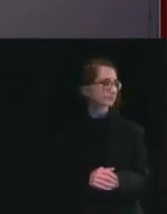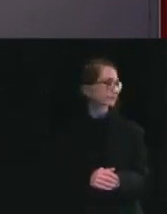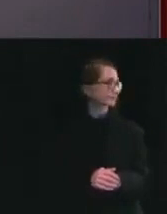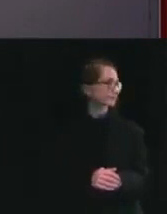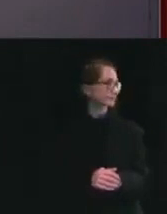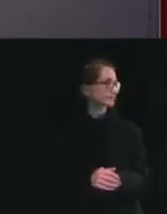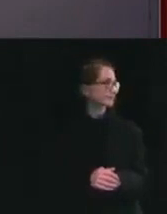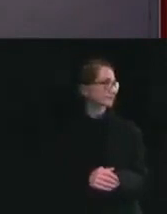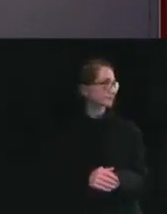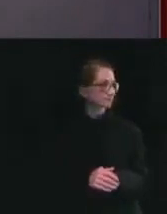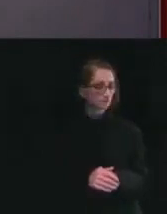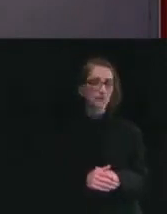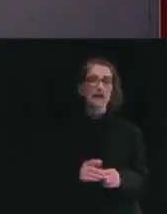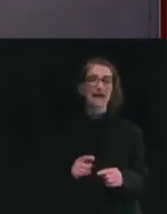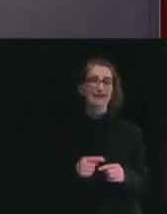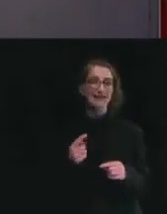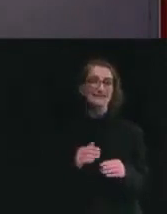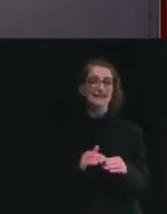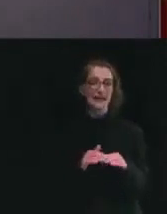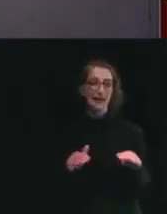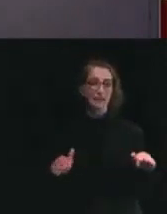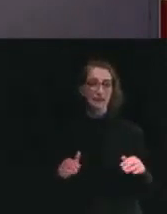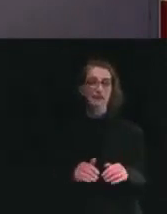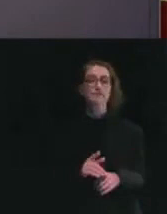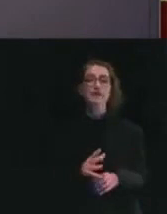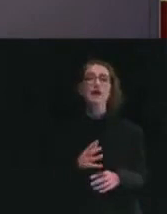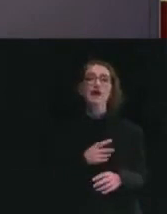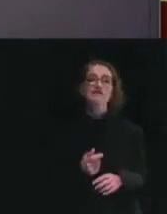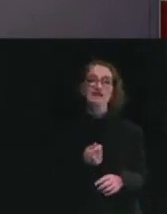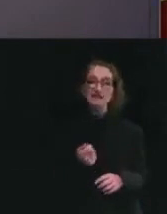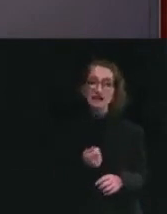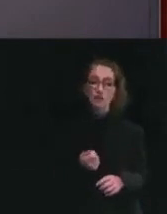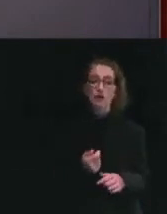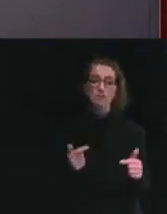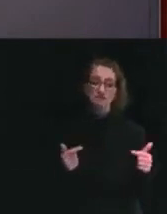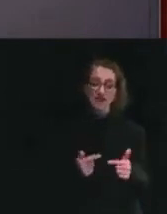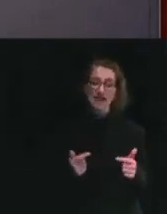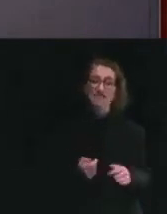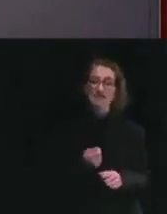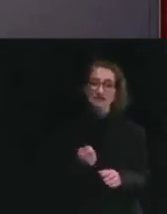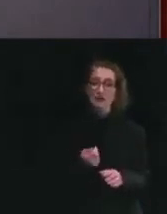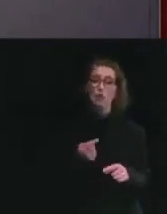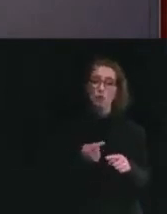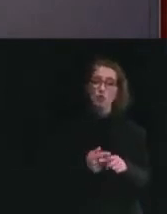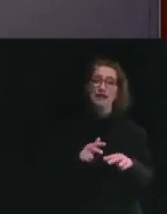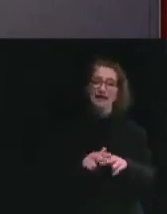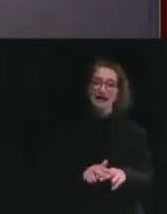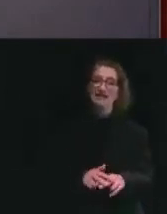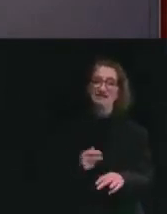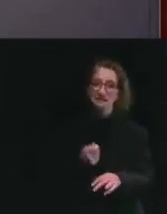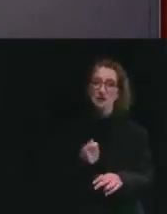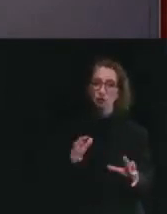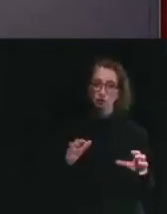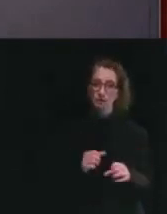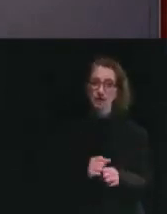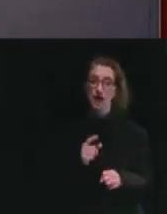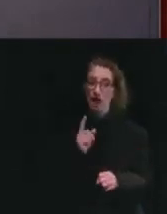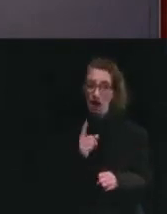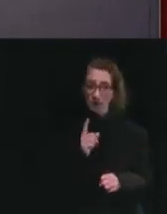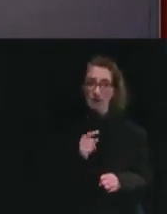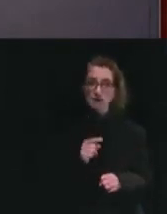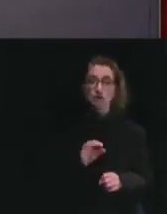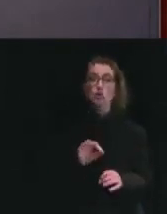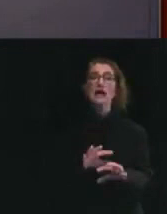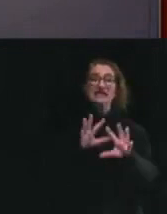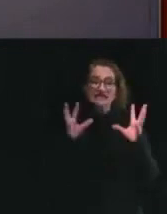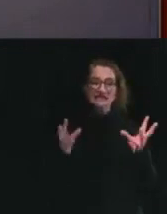And let's go to another level, and this is health insurance, care insurance, and retirement insurance for the overall group, and